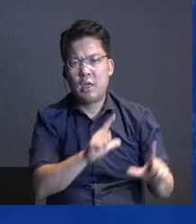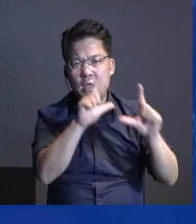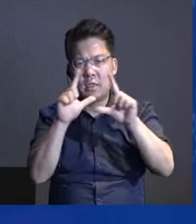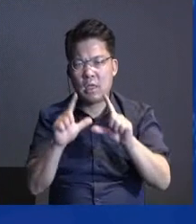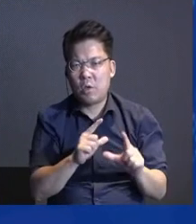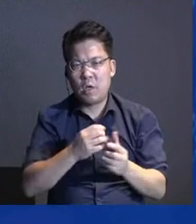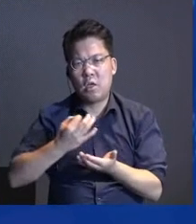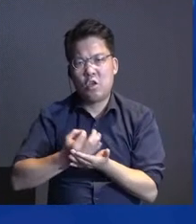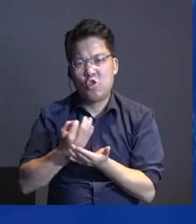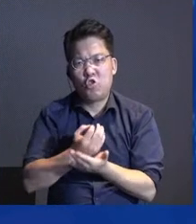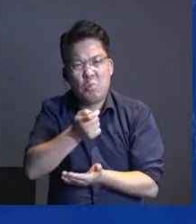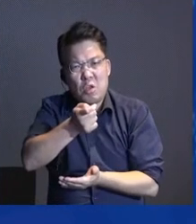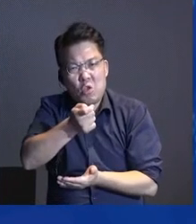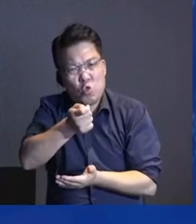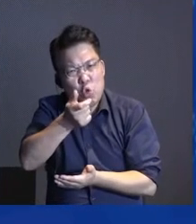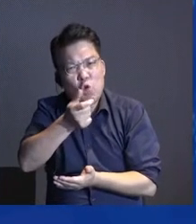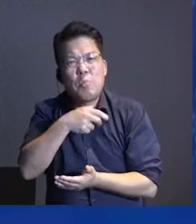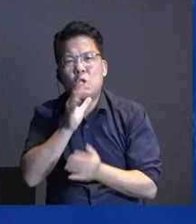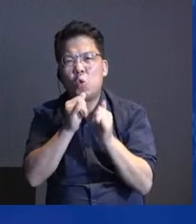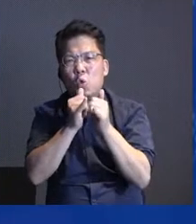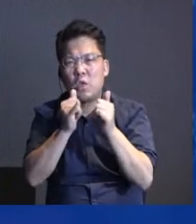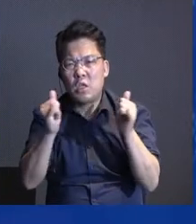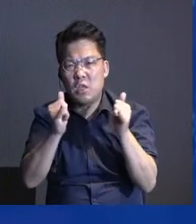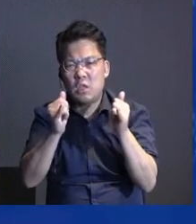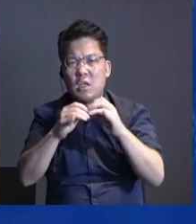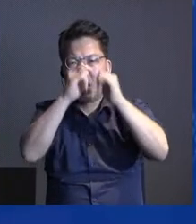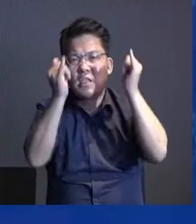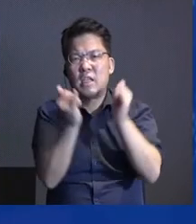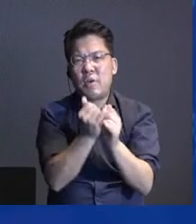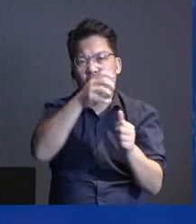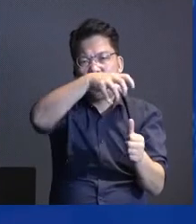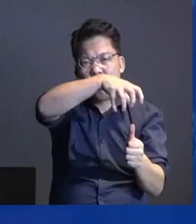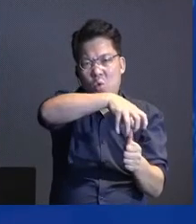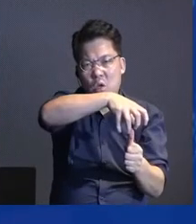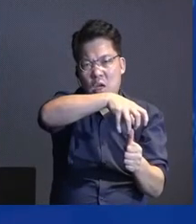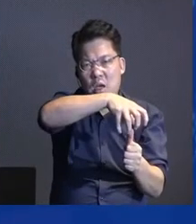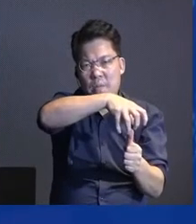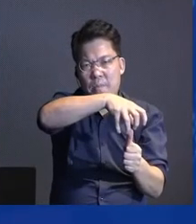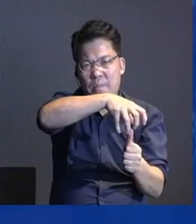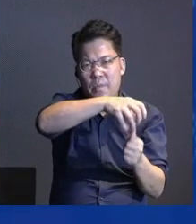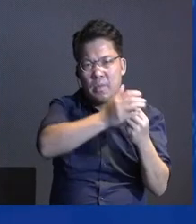pandemic. These risks became visible.